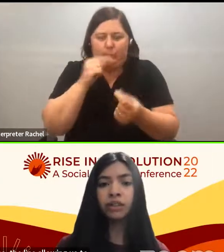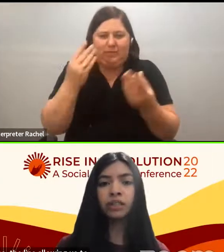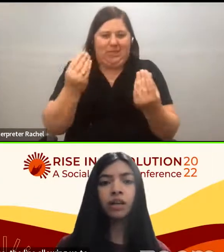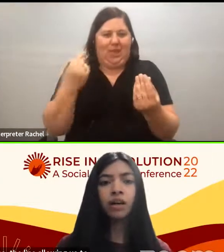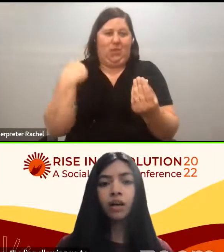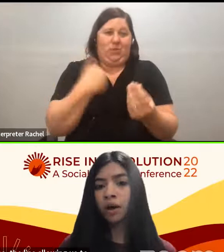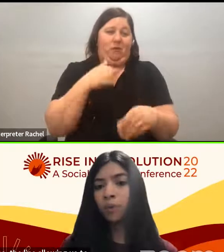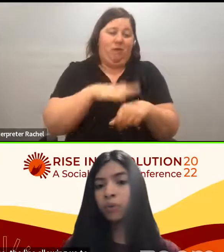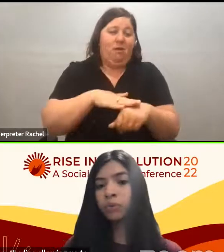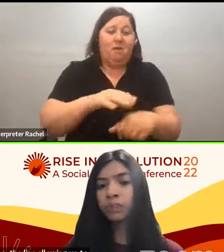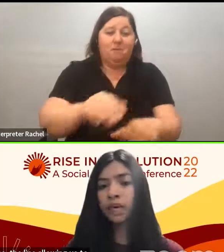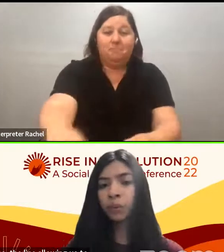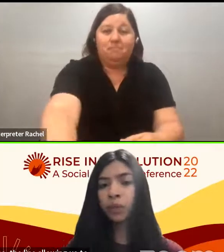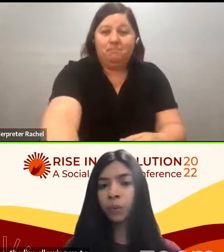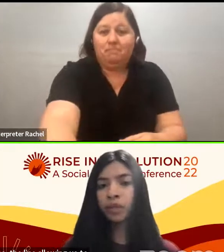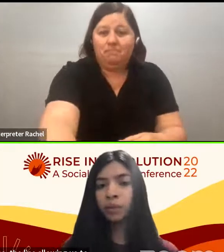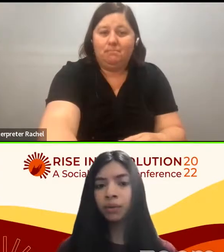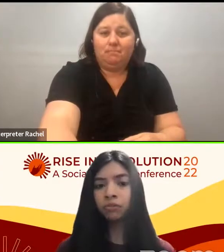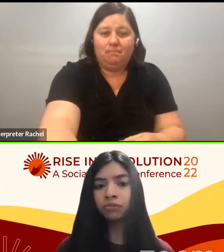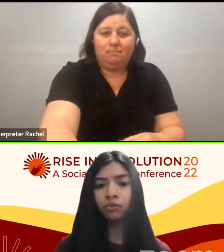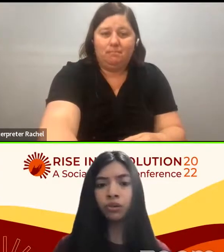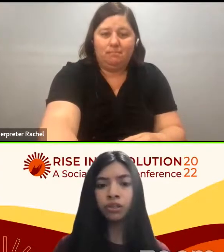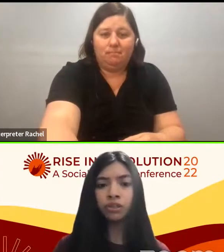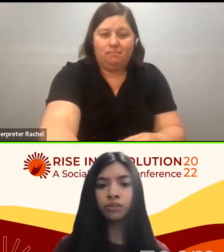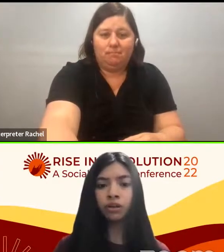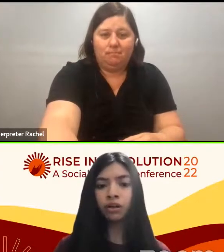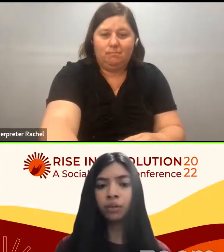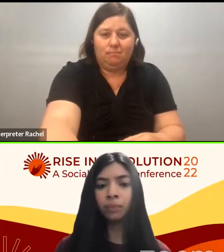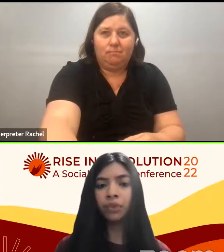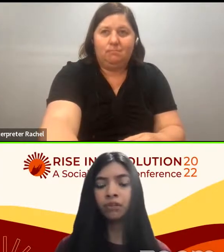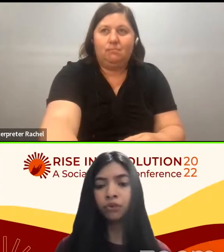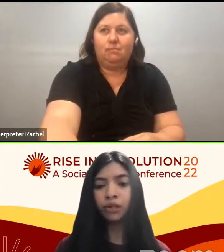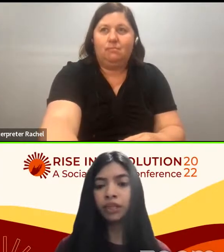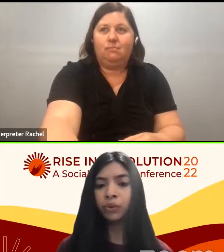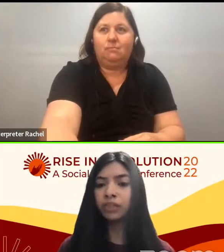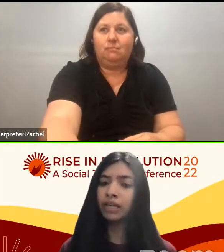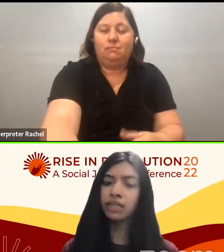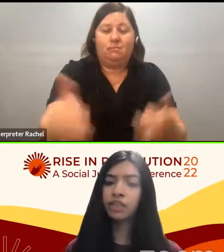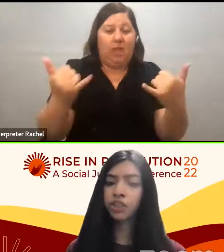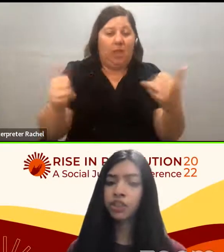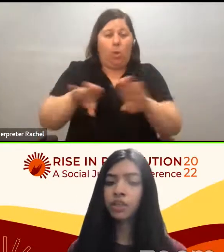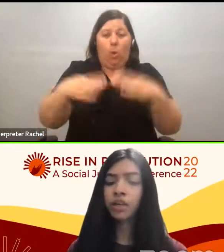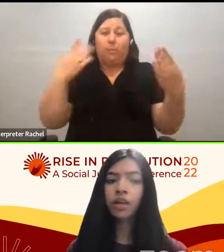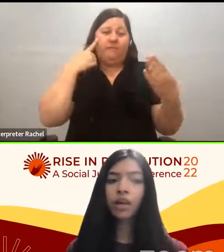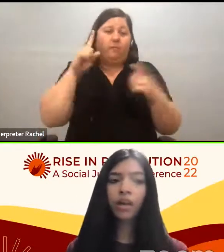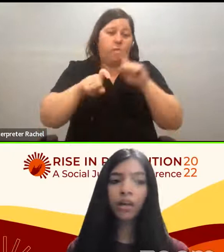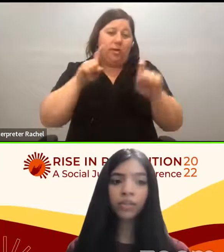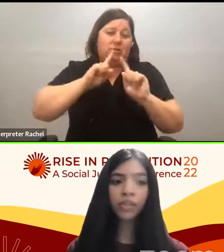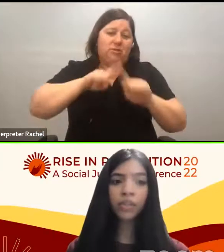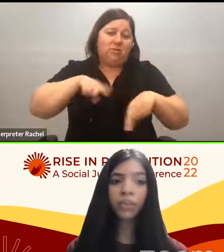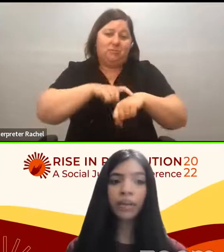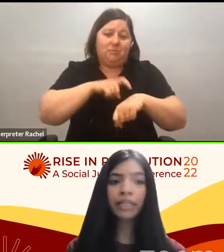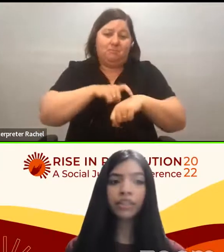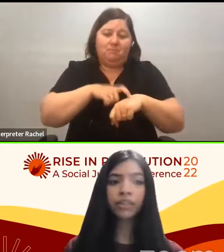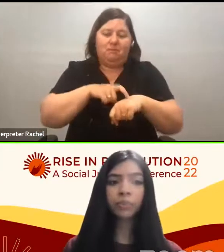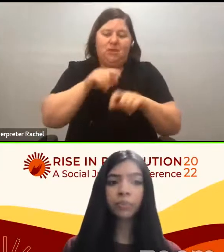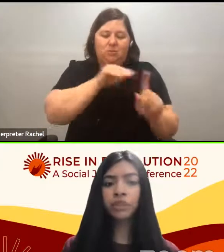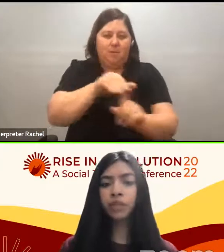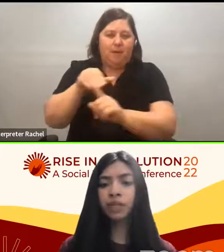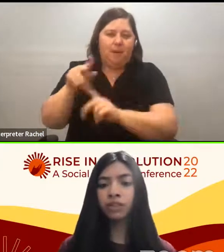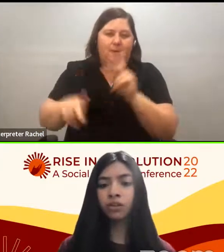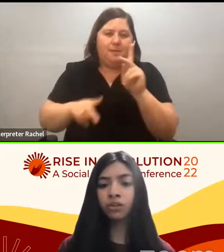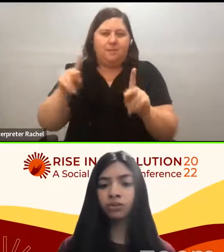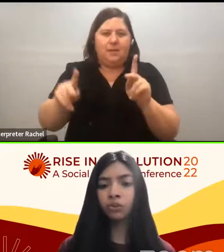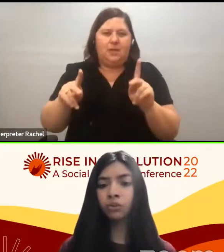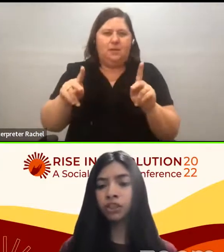we're on. We will now be opening up the floor for a Q&A session. Just a reminder,